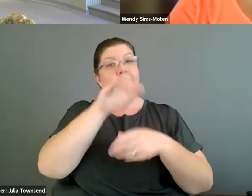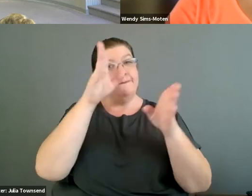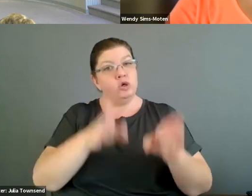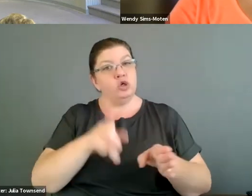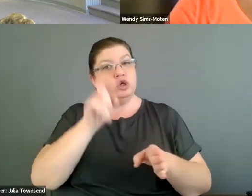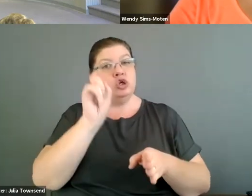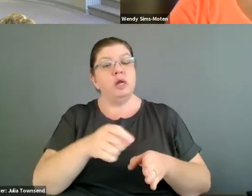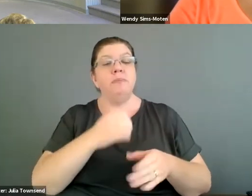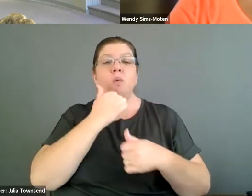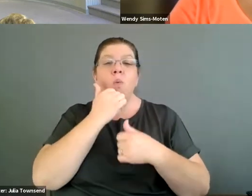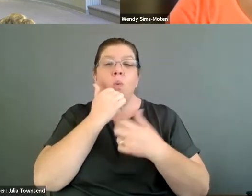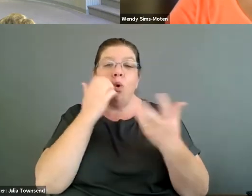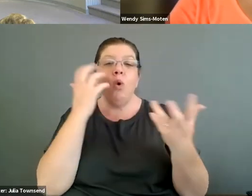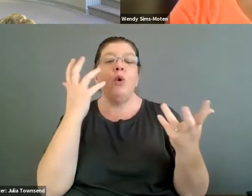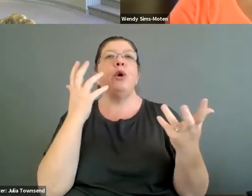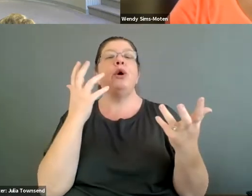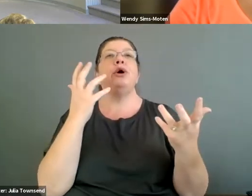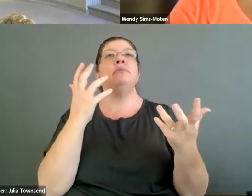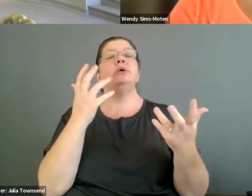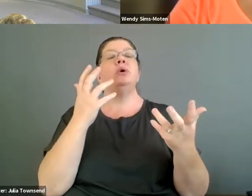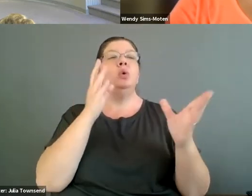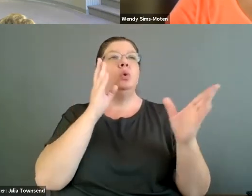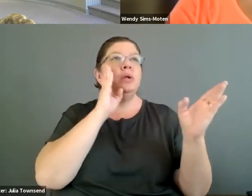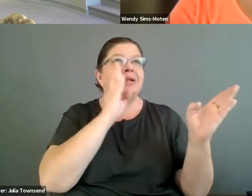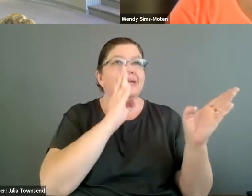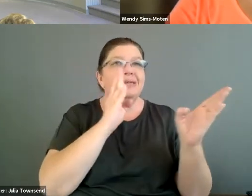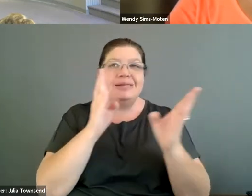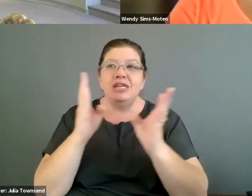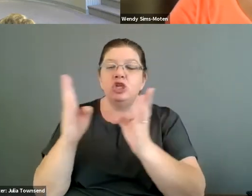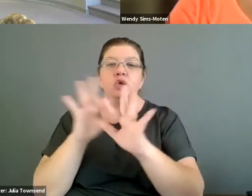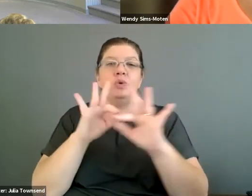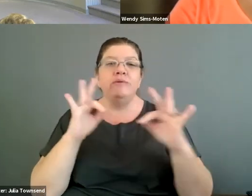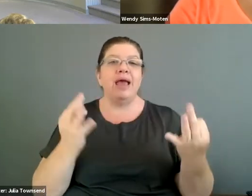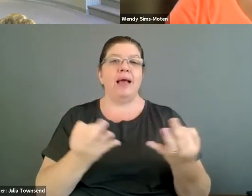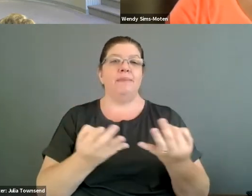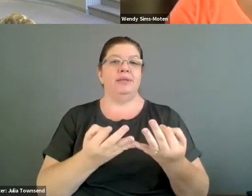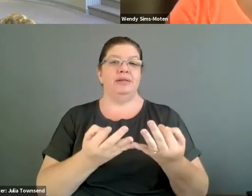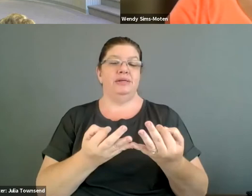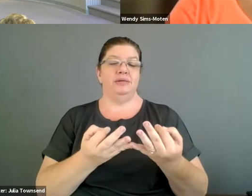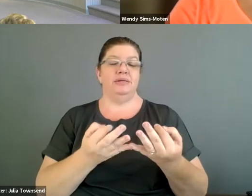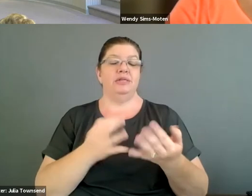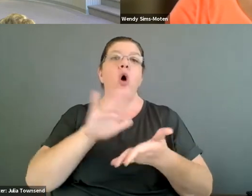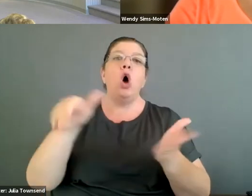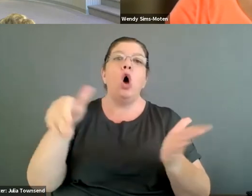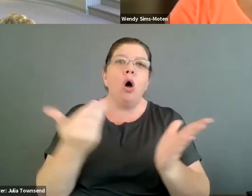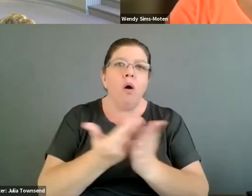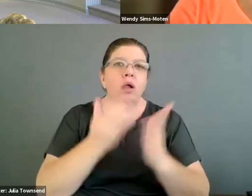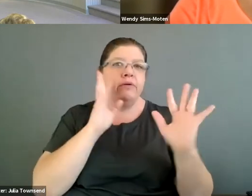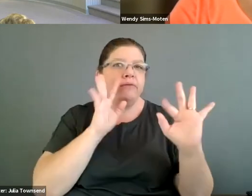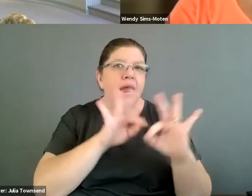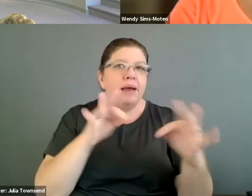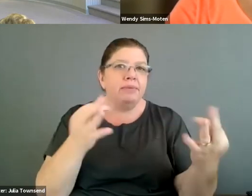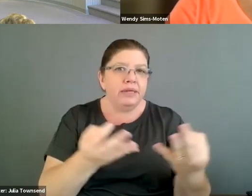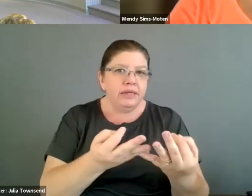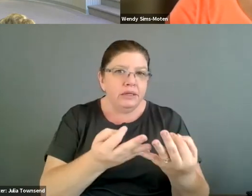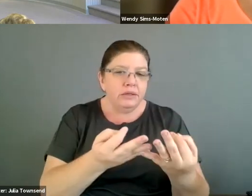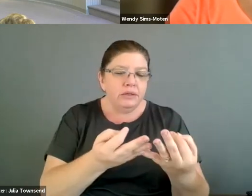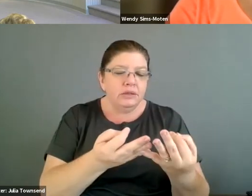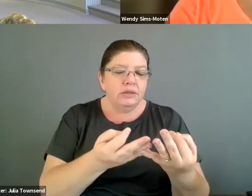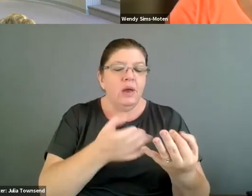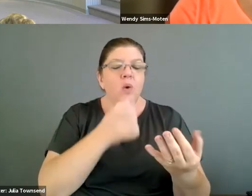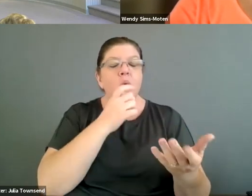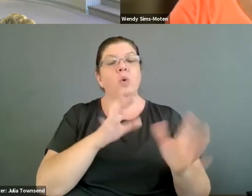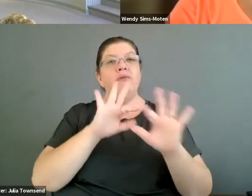is warm, who listens to families, all families, who brings